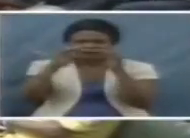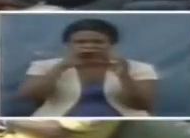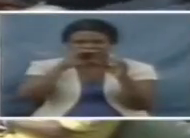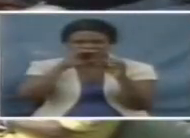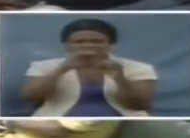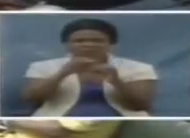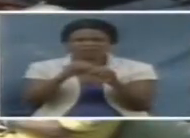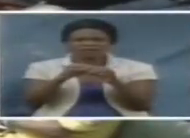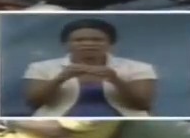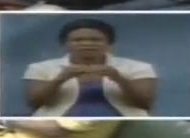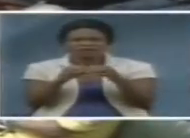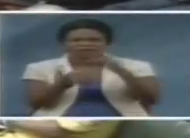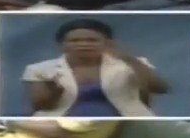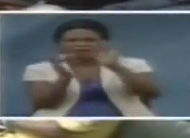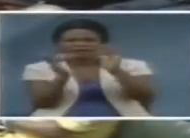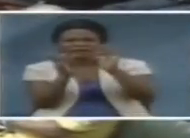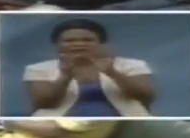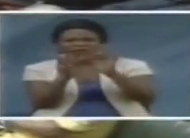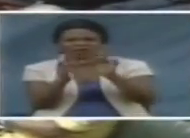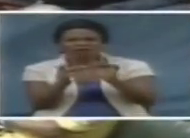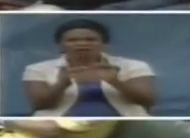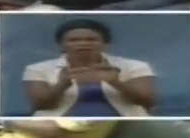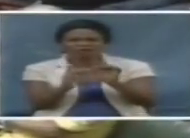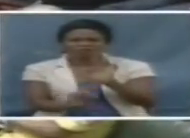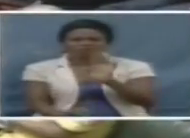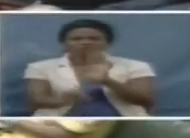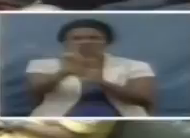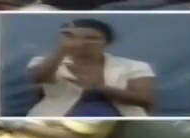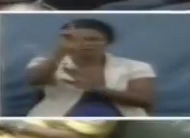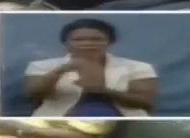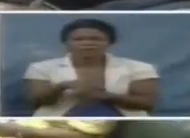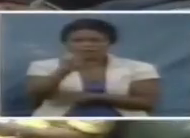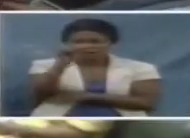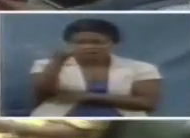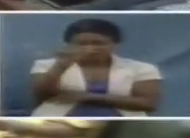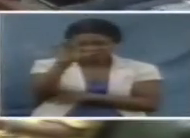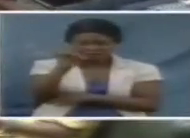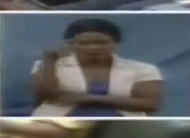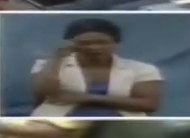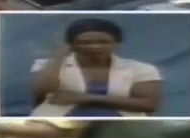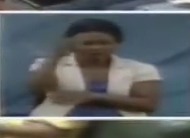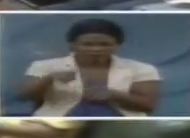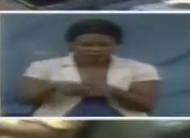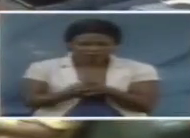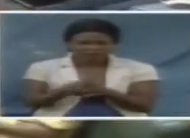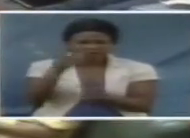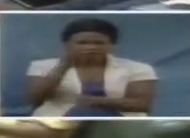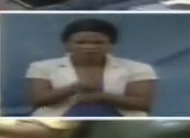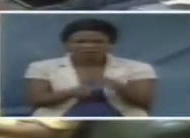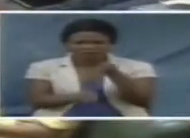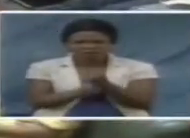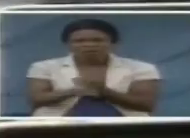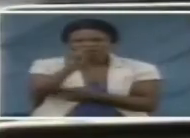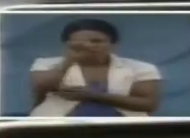240 communication towers. In 2018, government will commence the